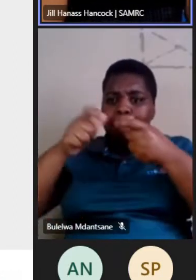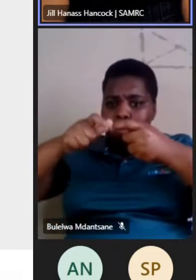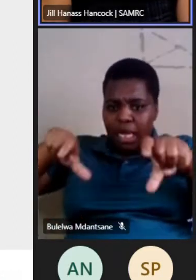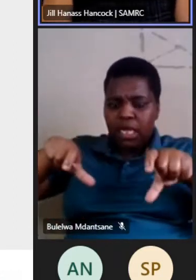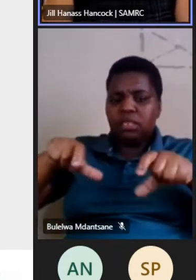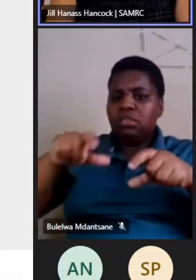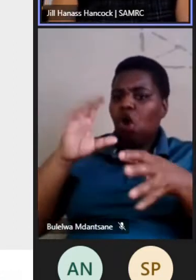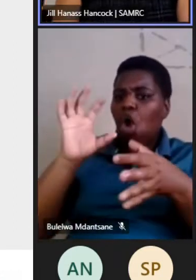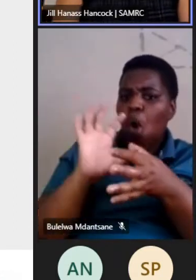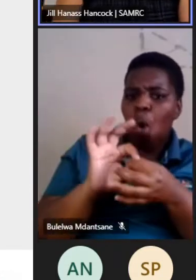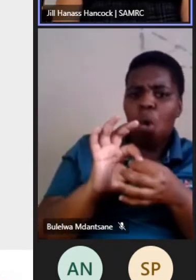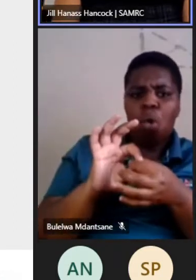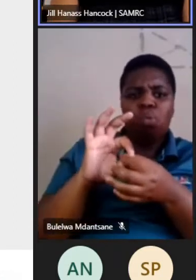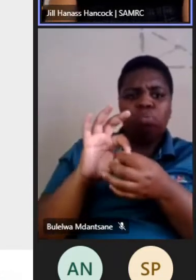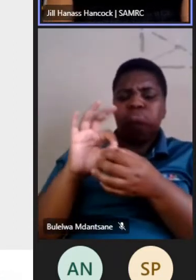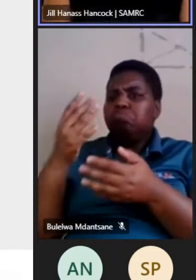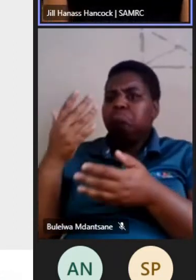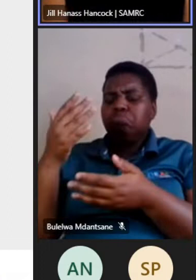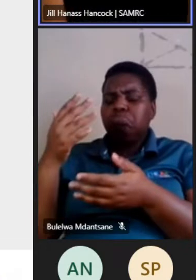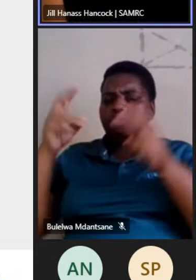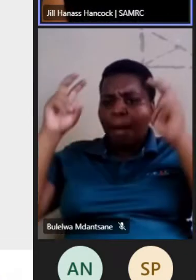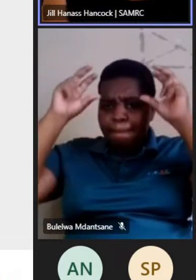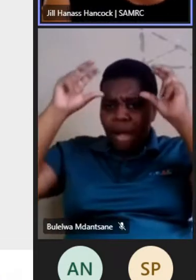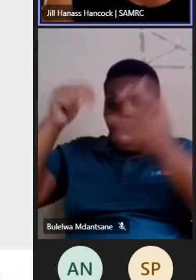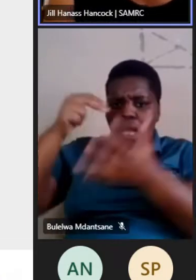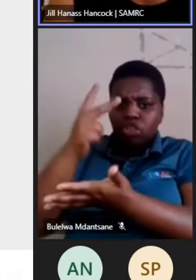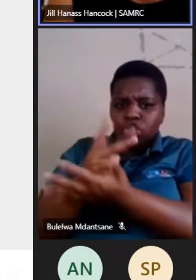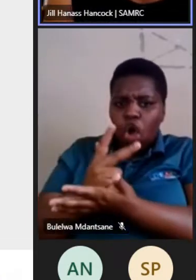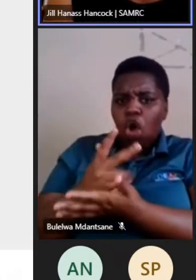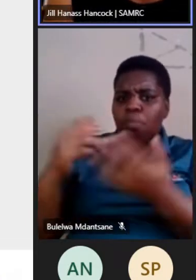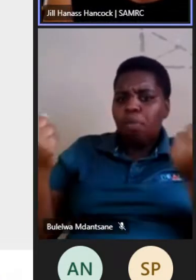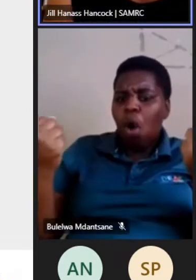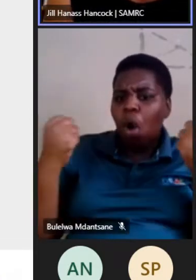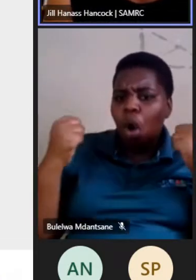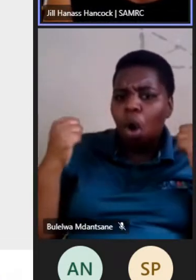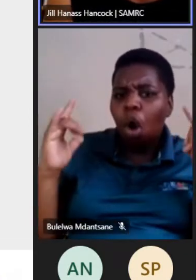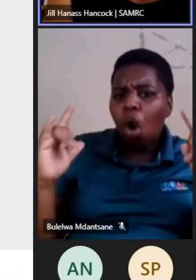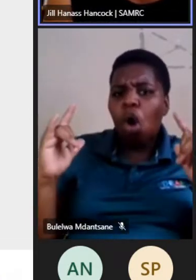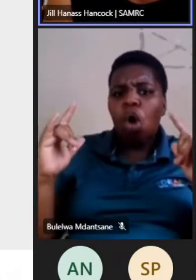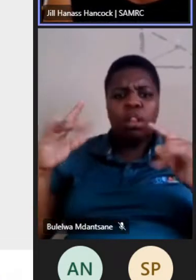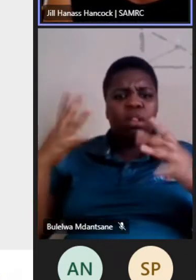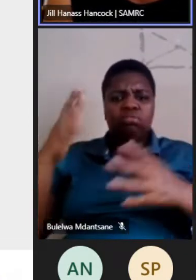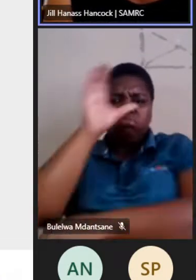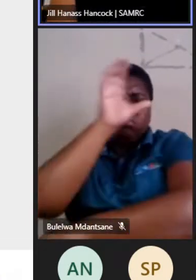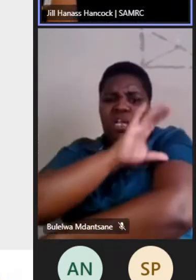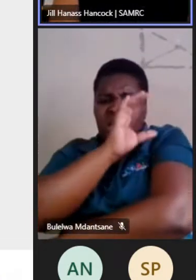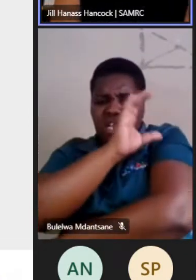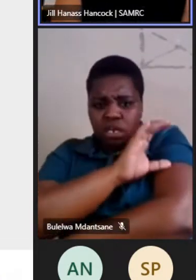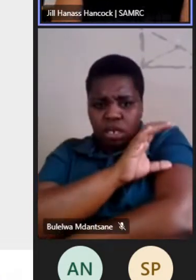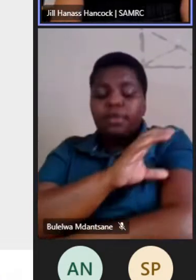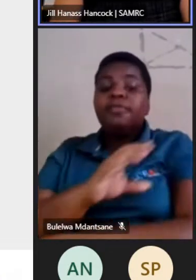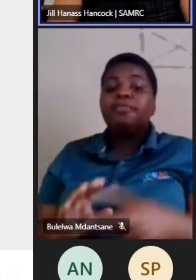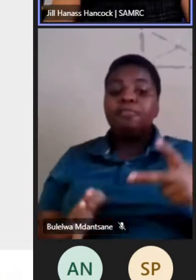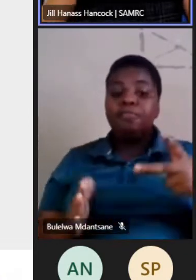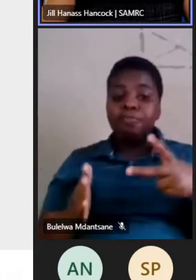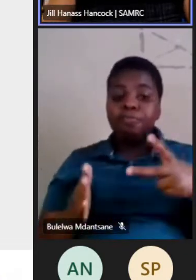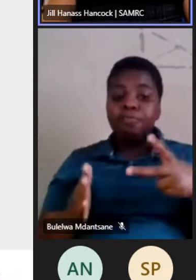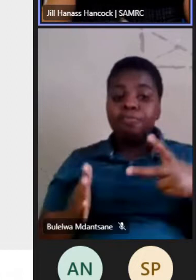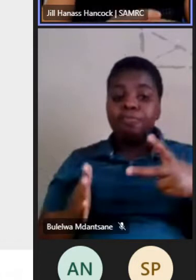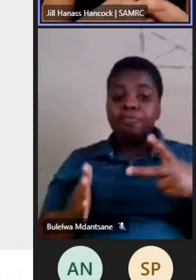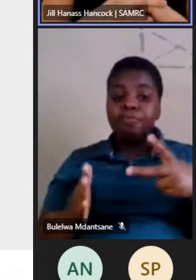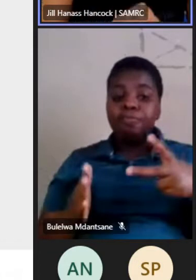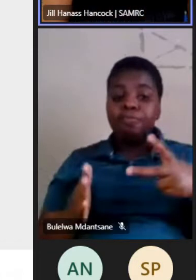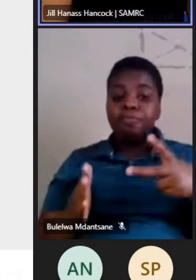stops, halls, and clinics. That's a woman without disabilities and a woman with disabilities. Intellectual disability is very similar. I was